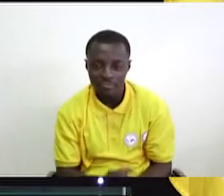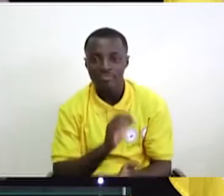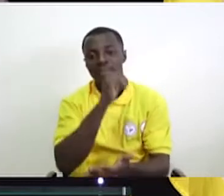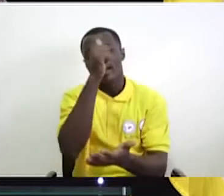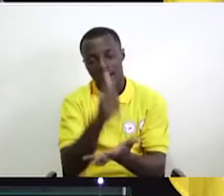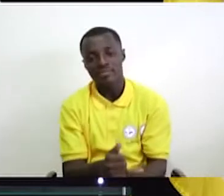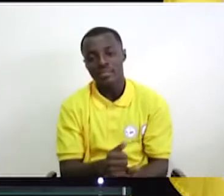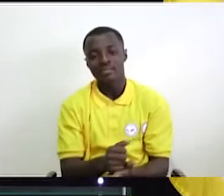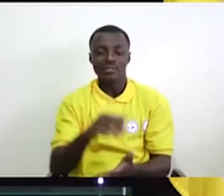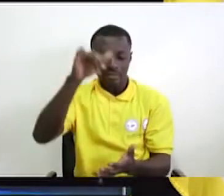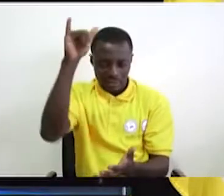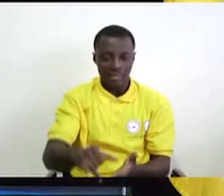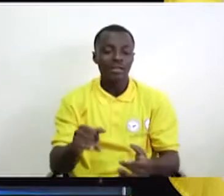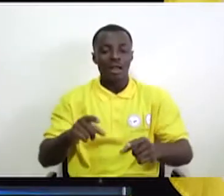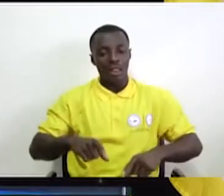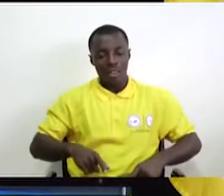That kind of life